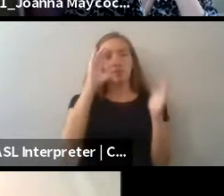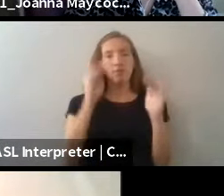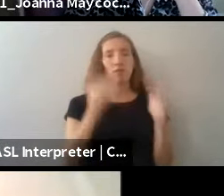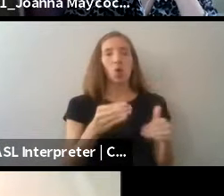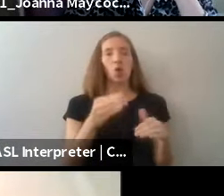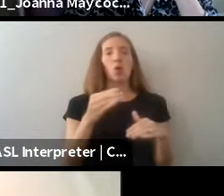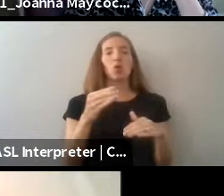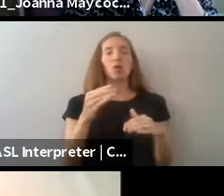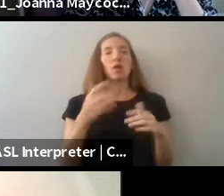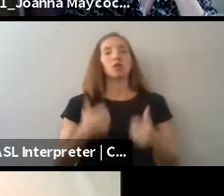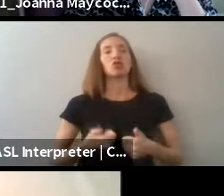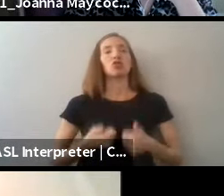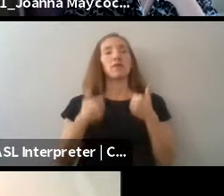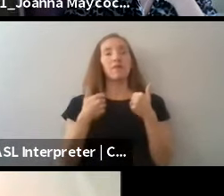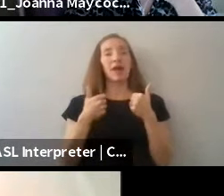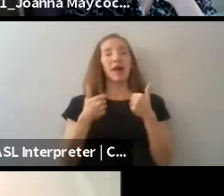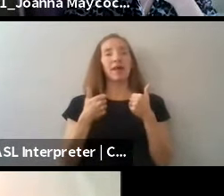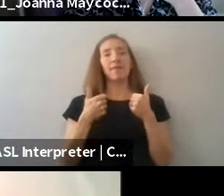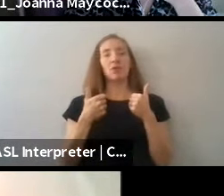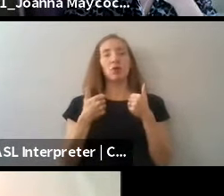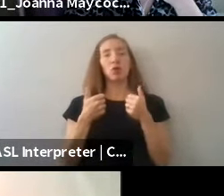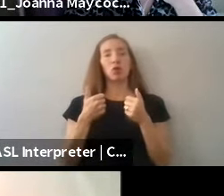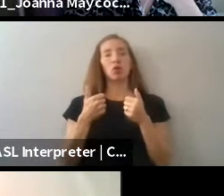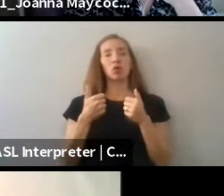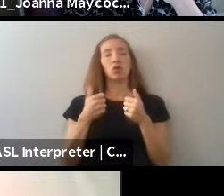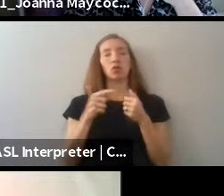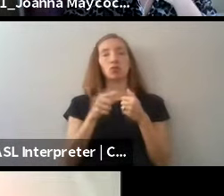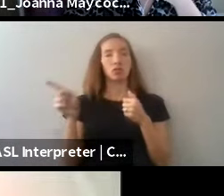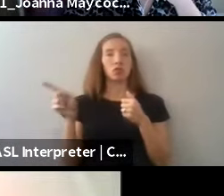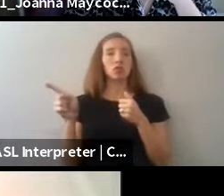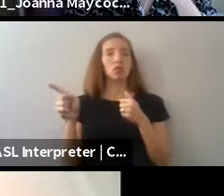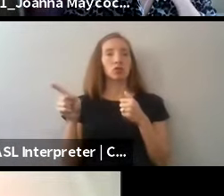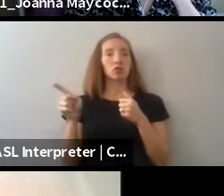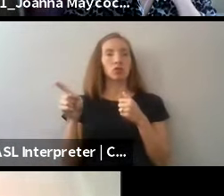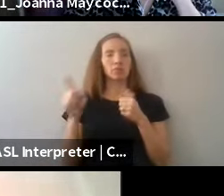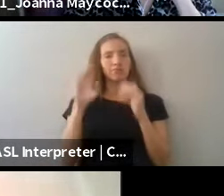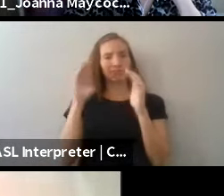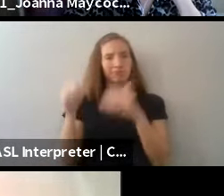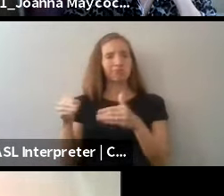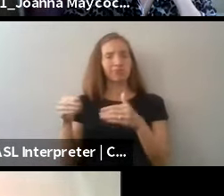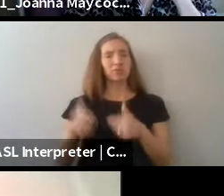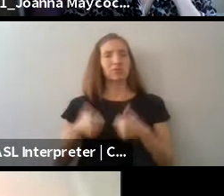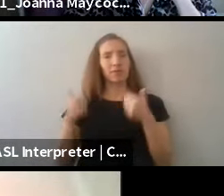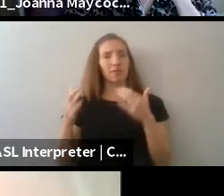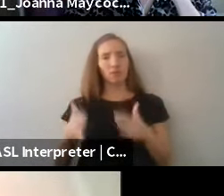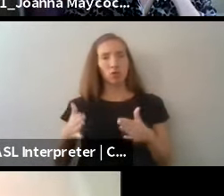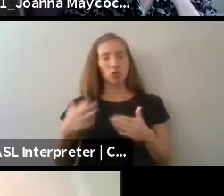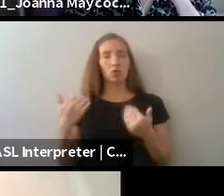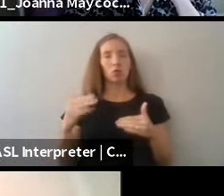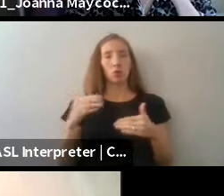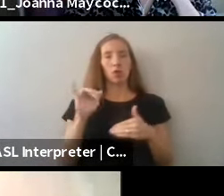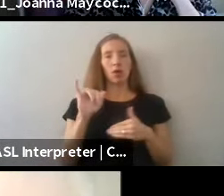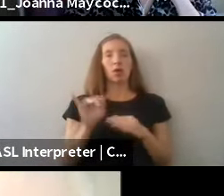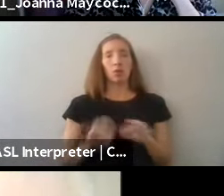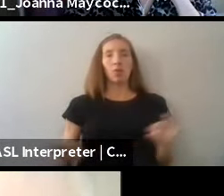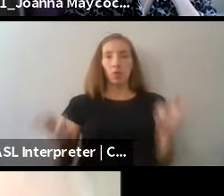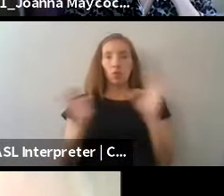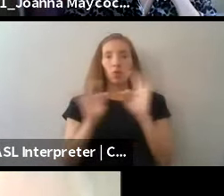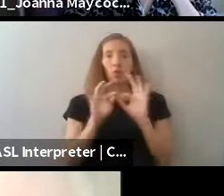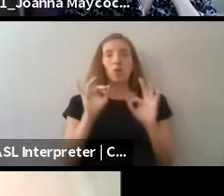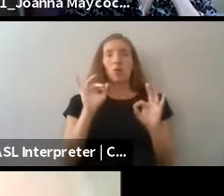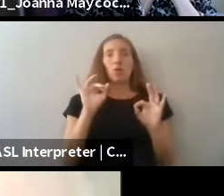a survivor-centered approach, I think were your words, Baroness, and how important that is to